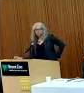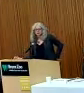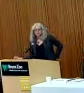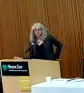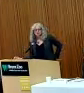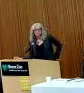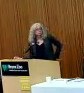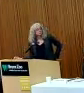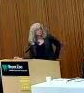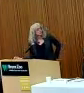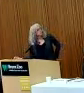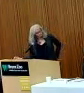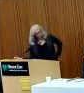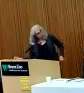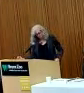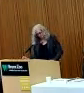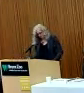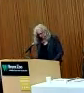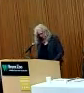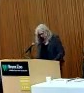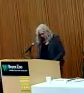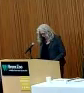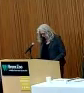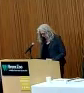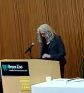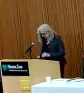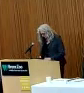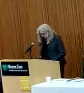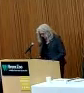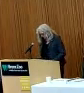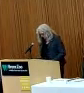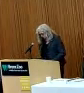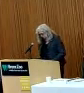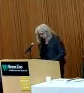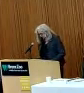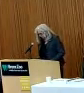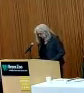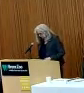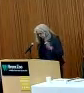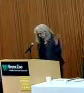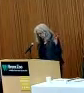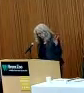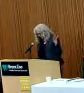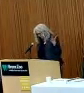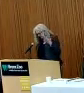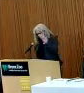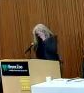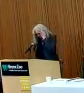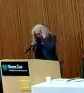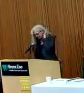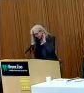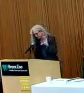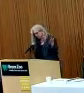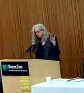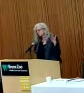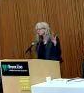alarming that this is still where we are um so we looked at where we tried to look at